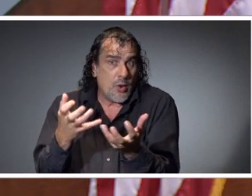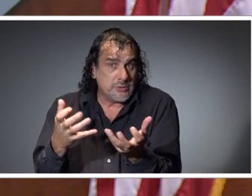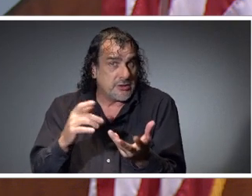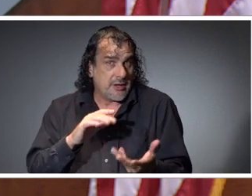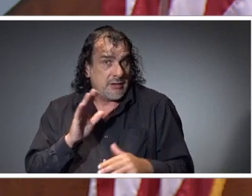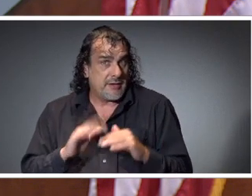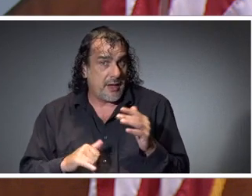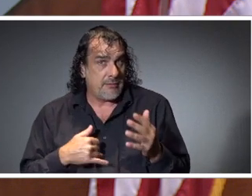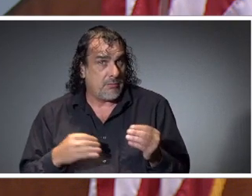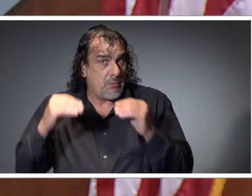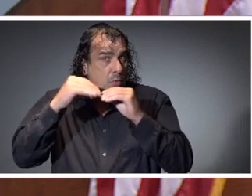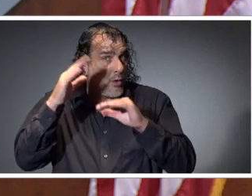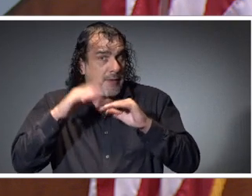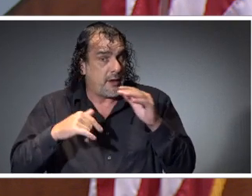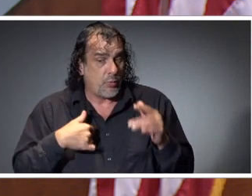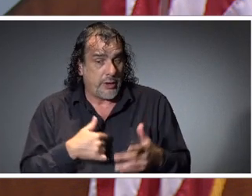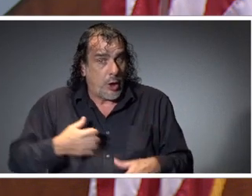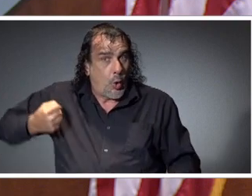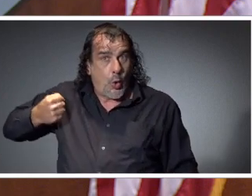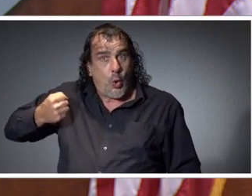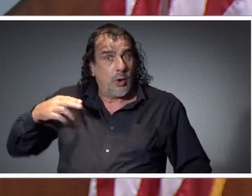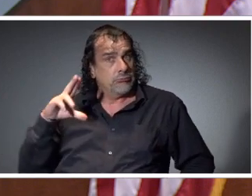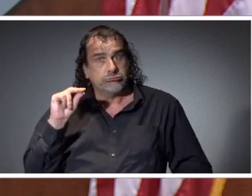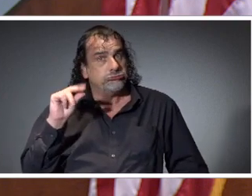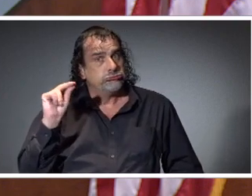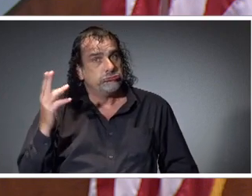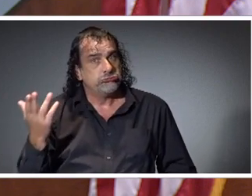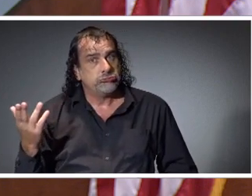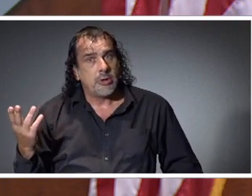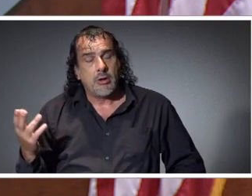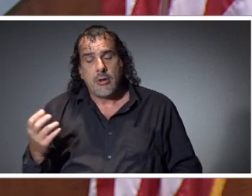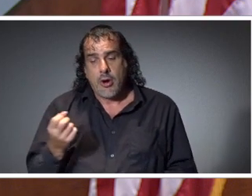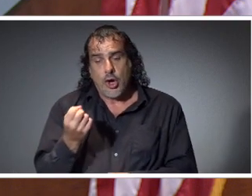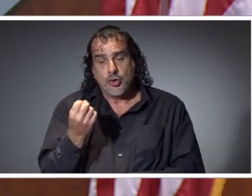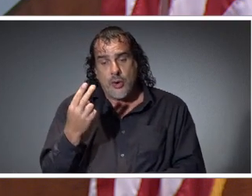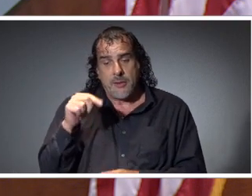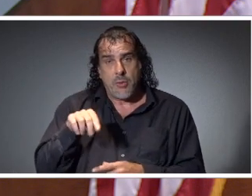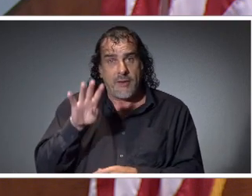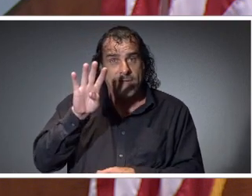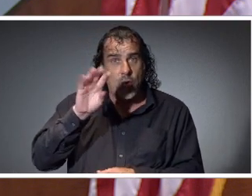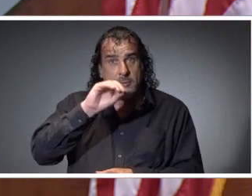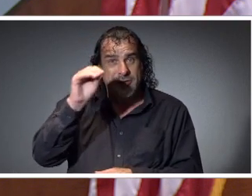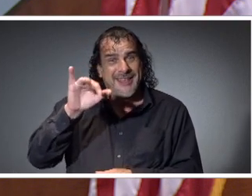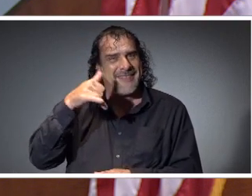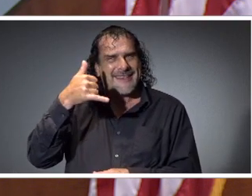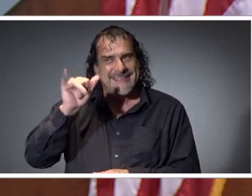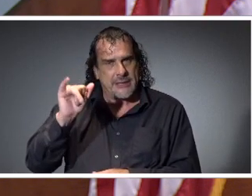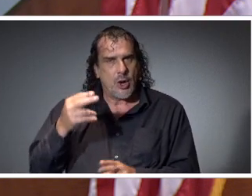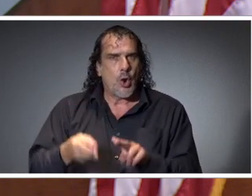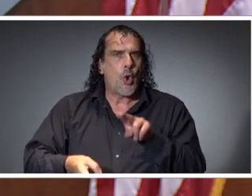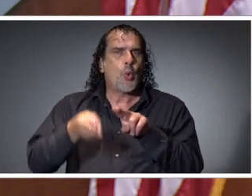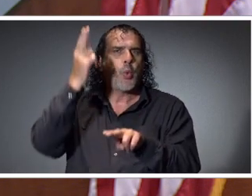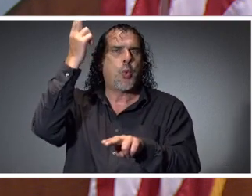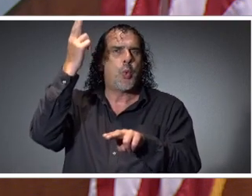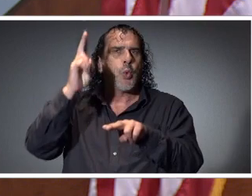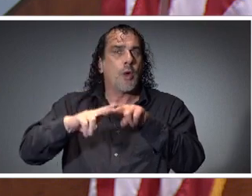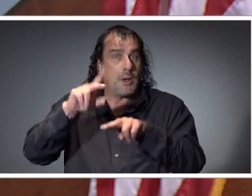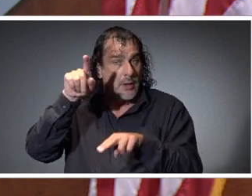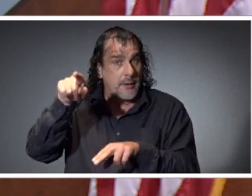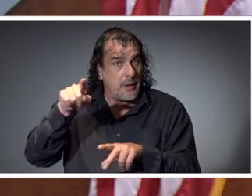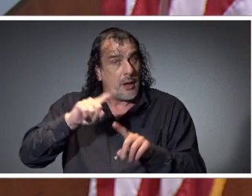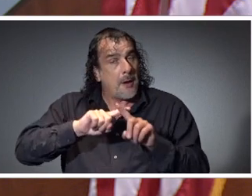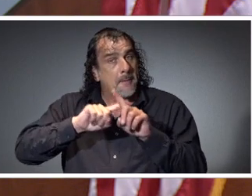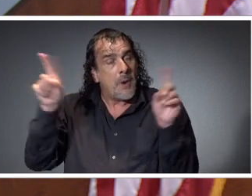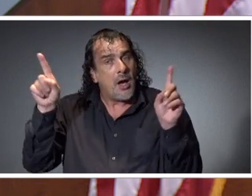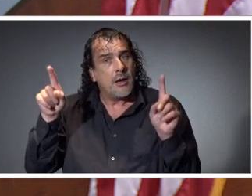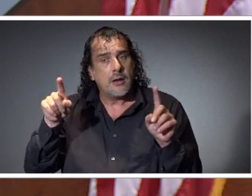So our numbers are 12.4%, still too high. but also